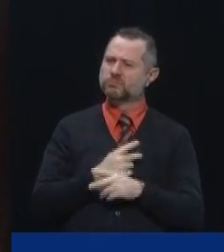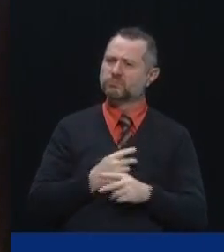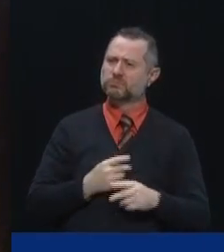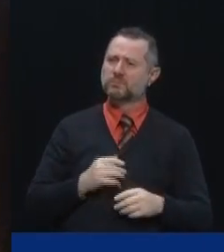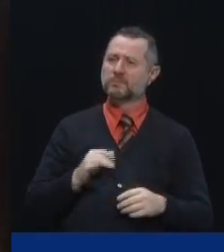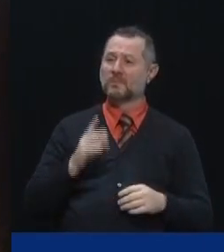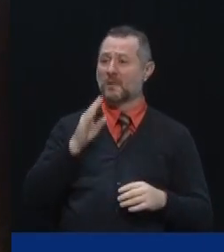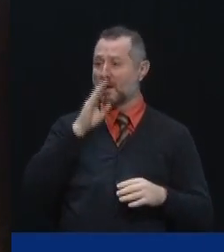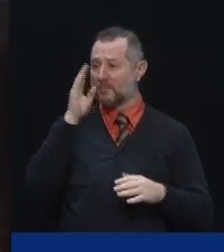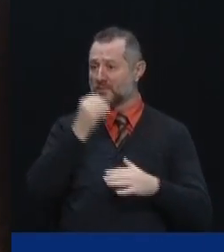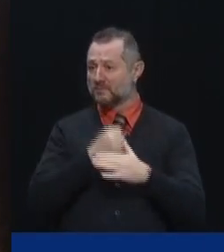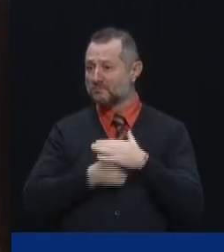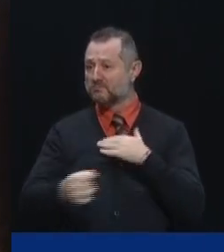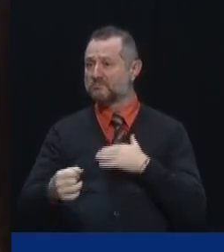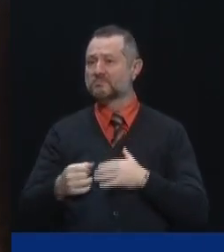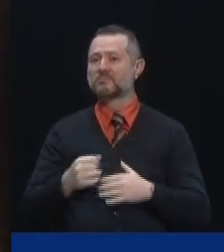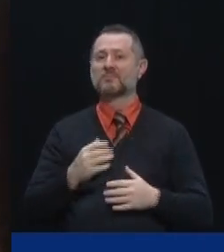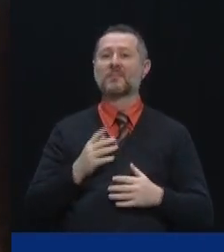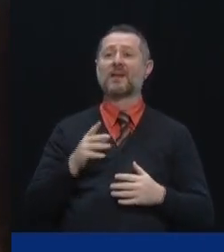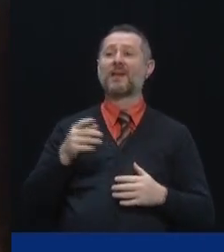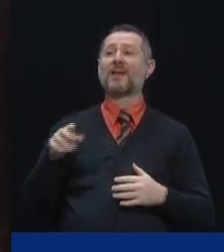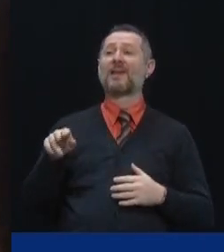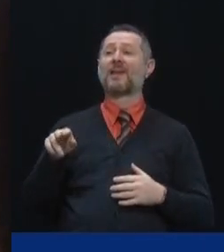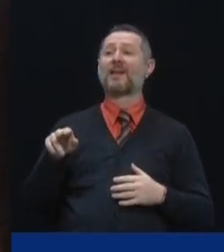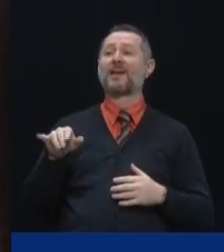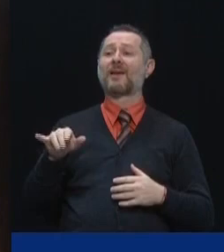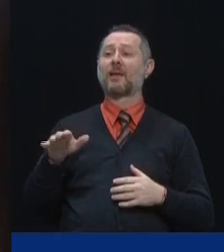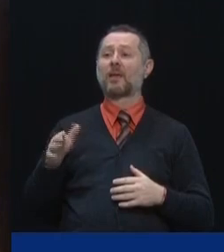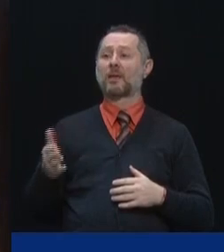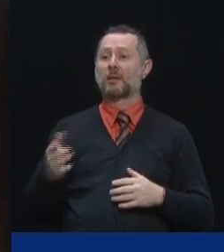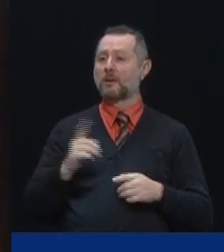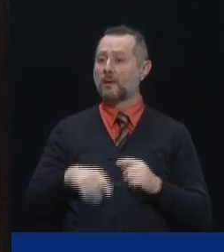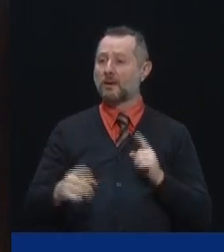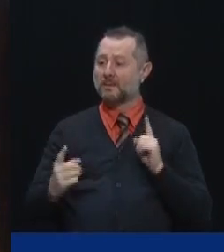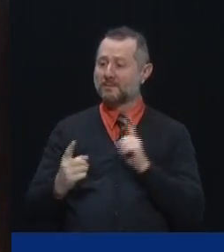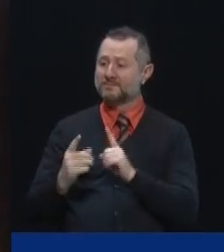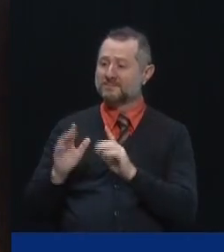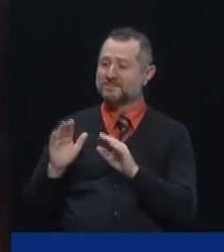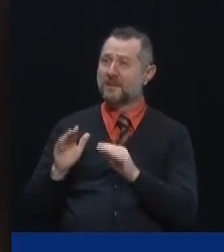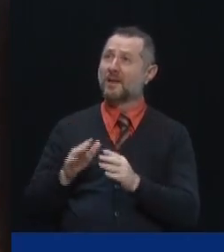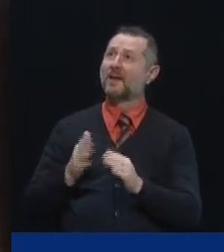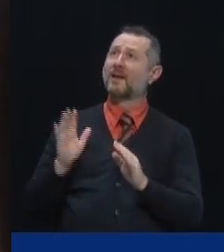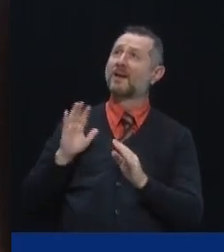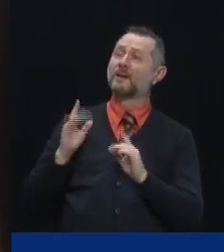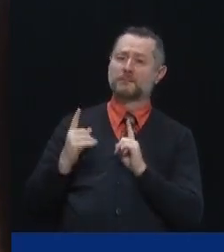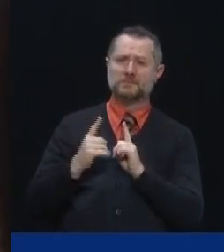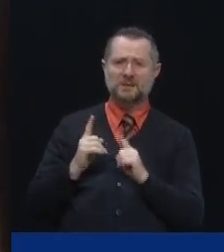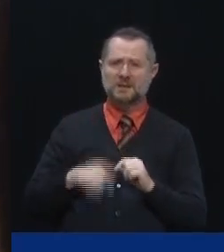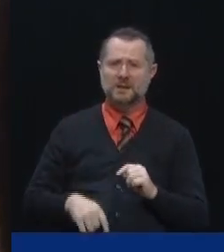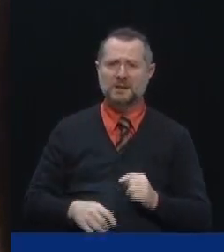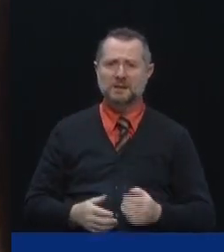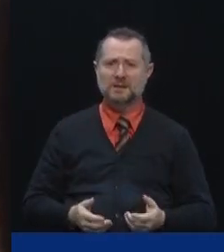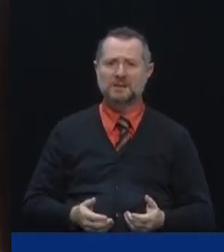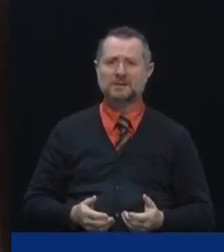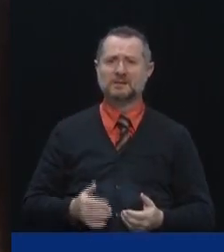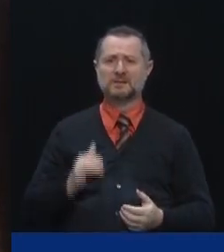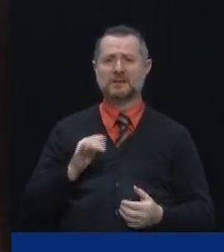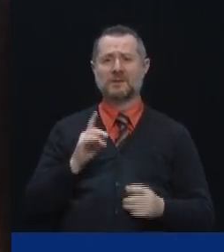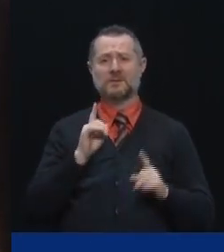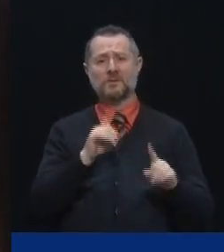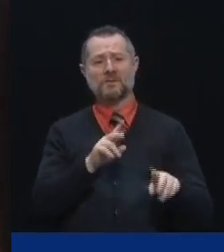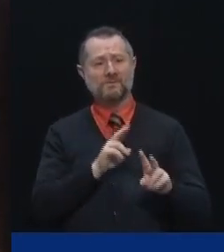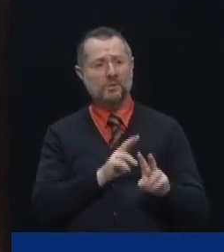you never even had a chance to say goodbye. People died, you never had a chance to go to a wake. You never had a chance to go